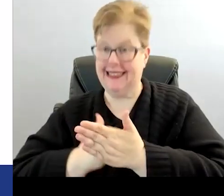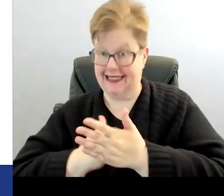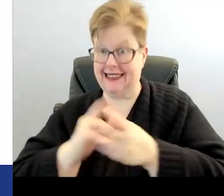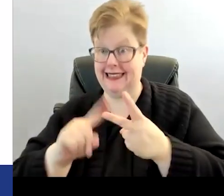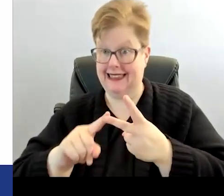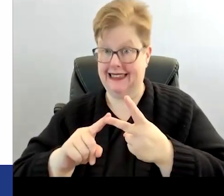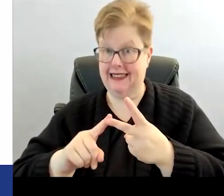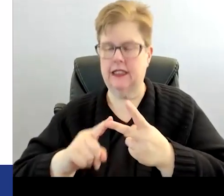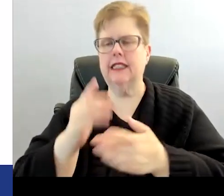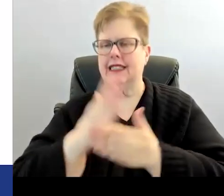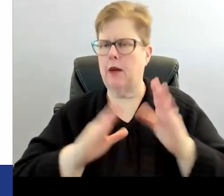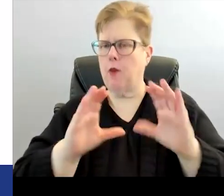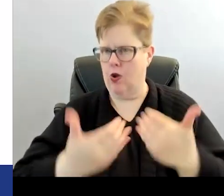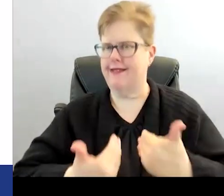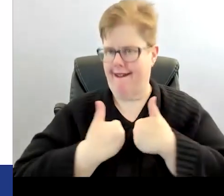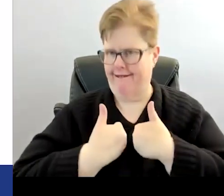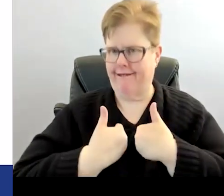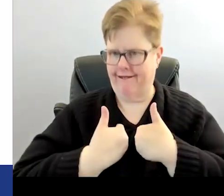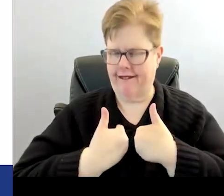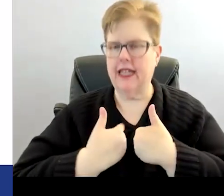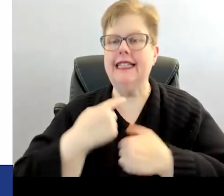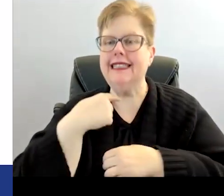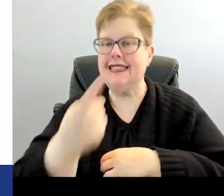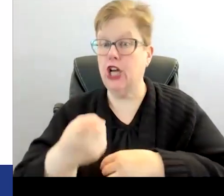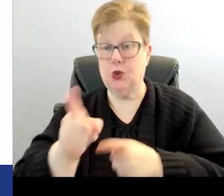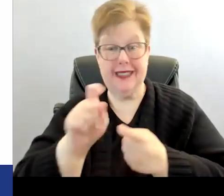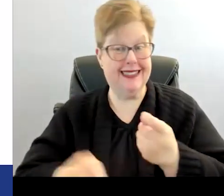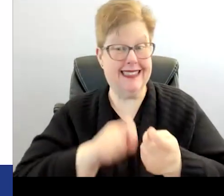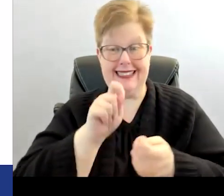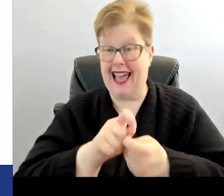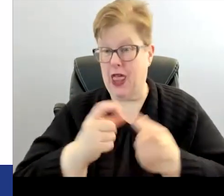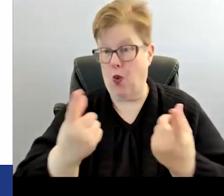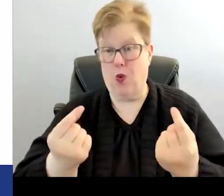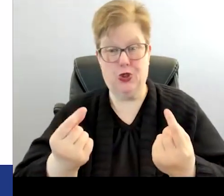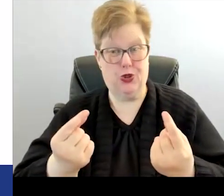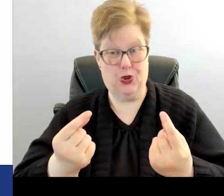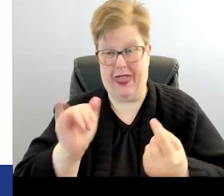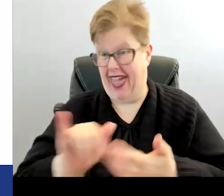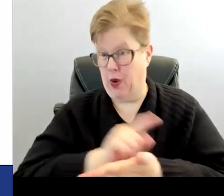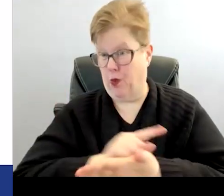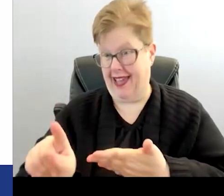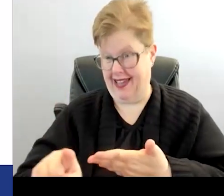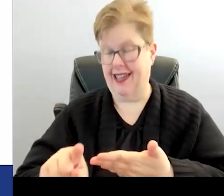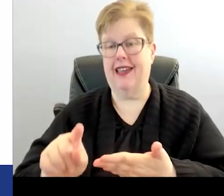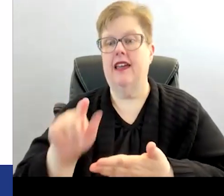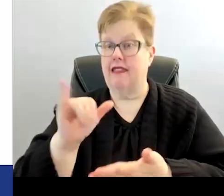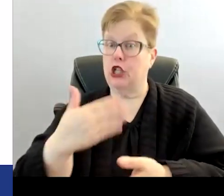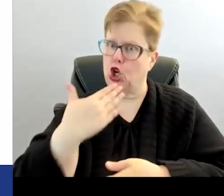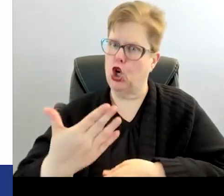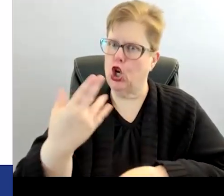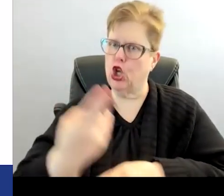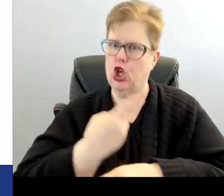in your courses, in some courses, that are telling you exactly what you need to do that week. That's a good